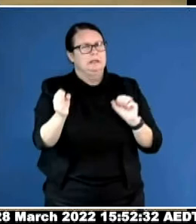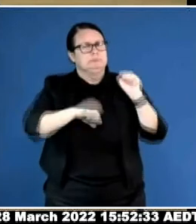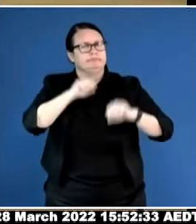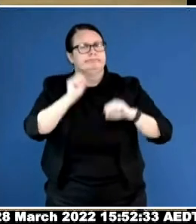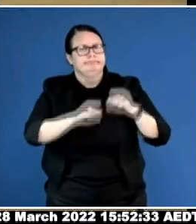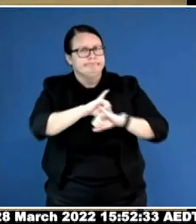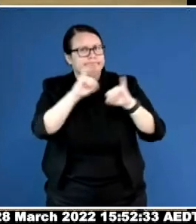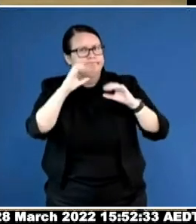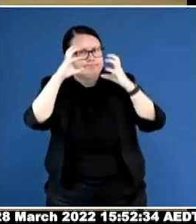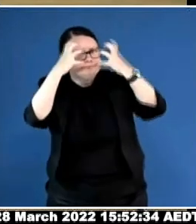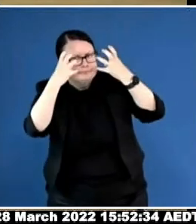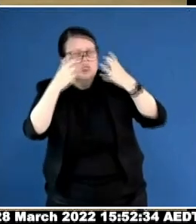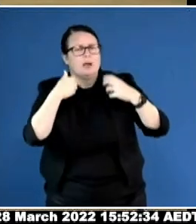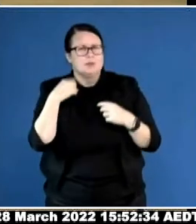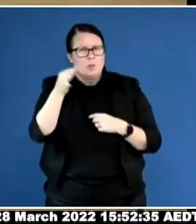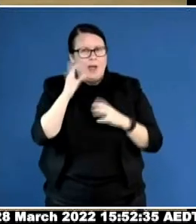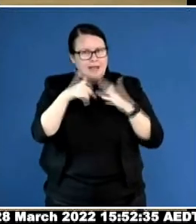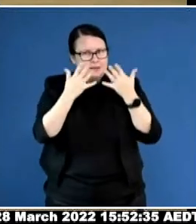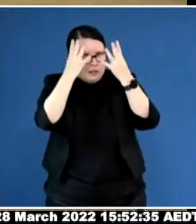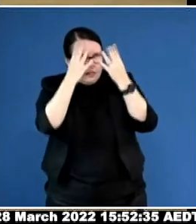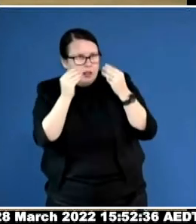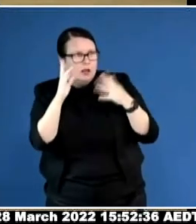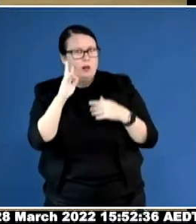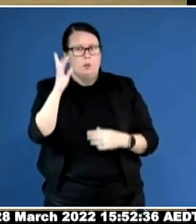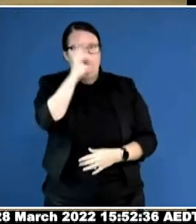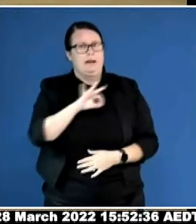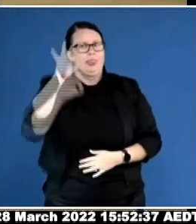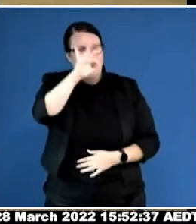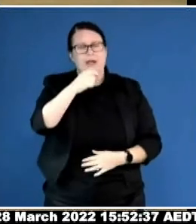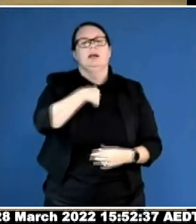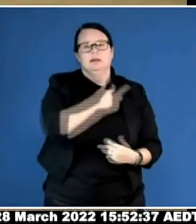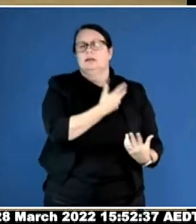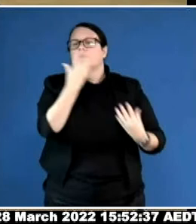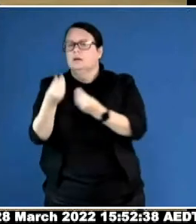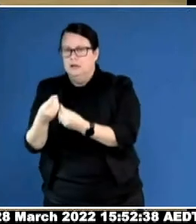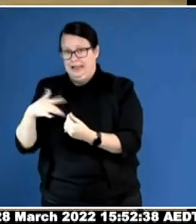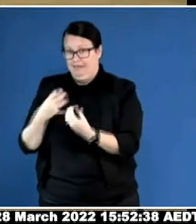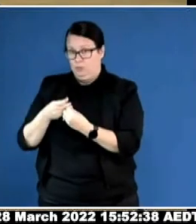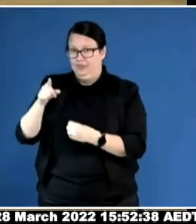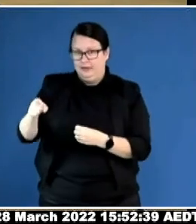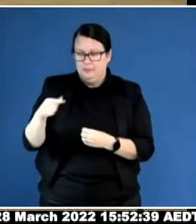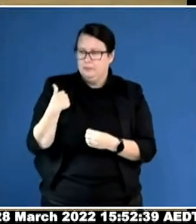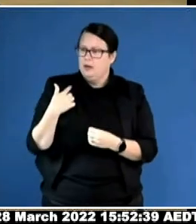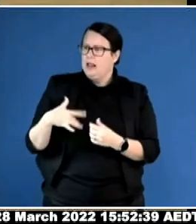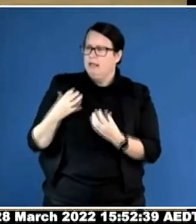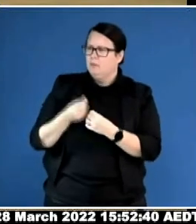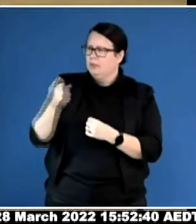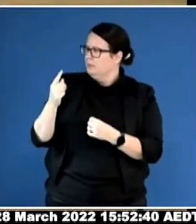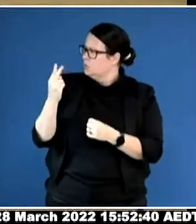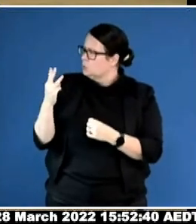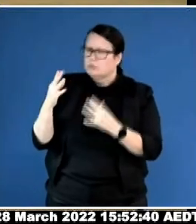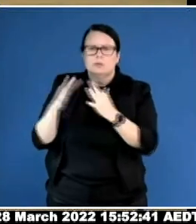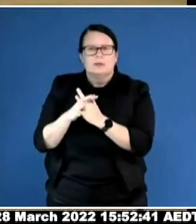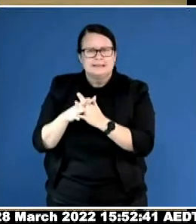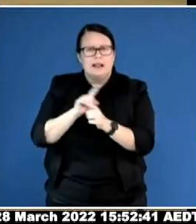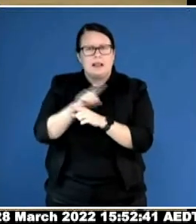five, and I had waited until the bruising had gone down before I went to live with them. A few weeks after moving in with my parents, I